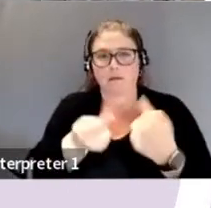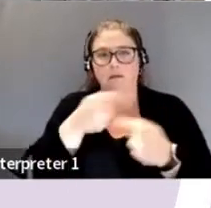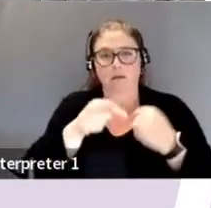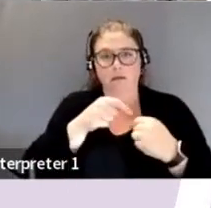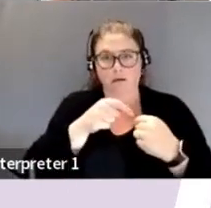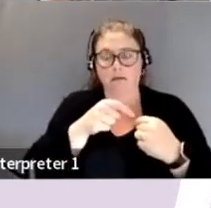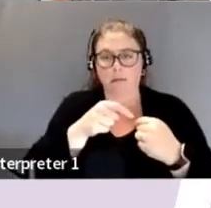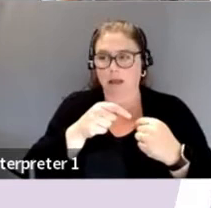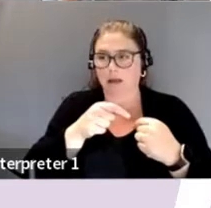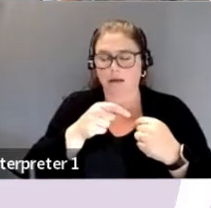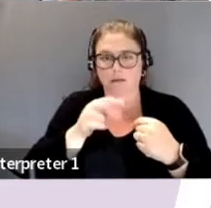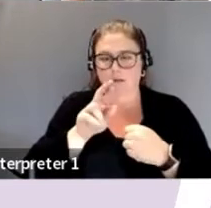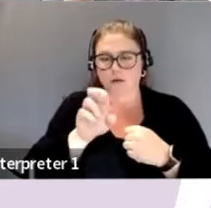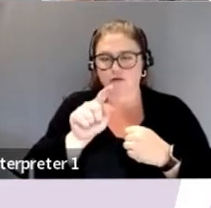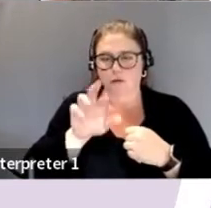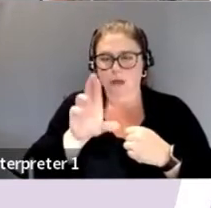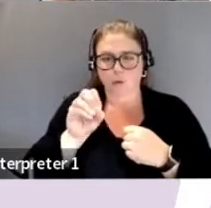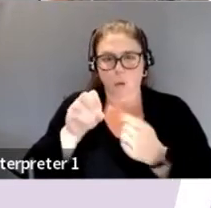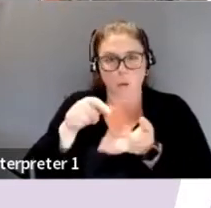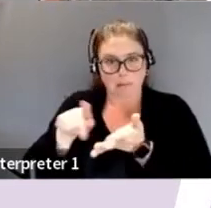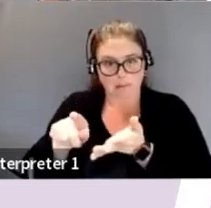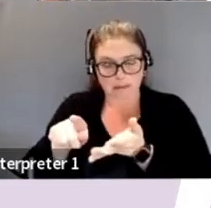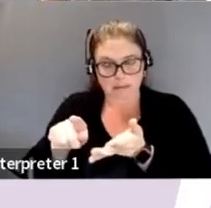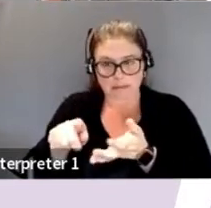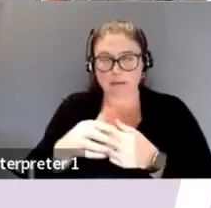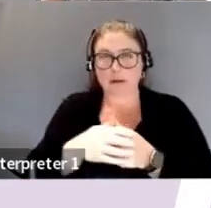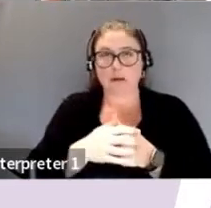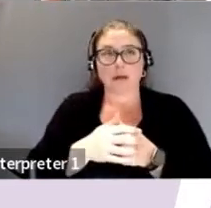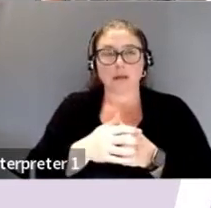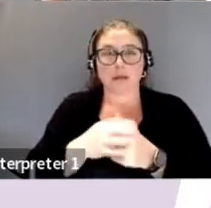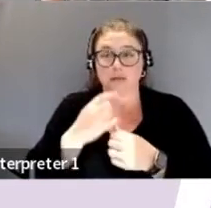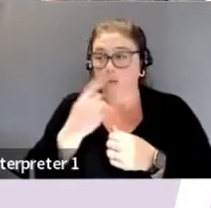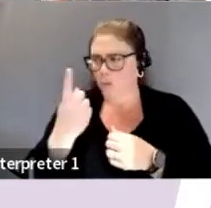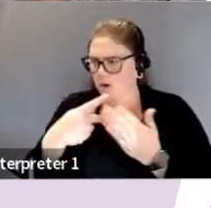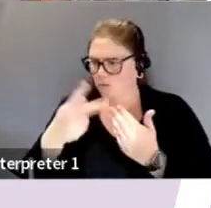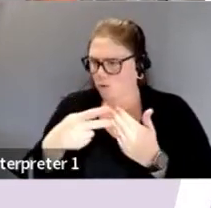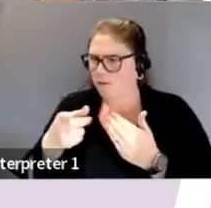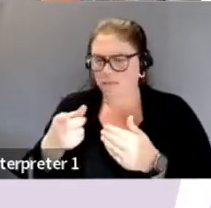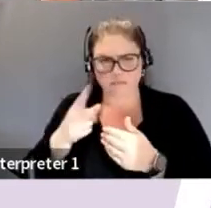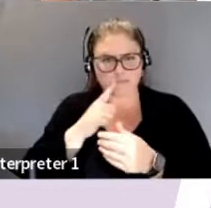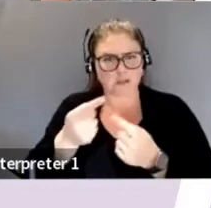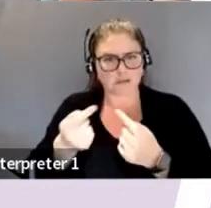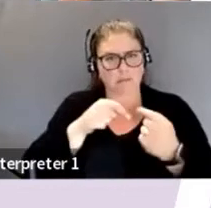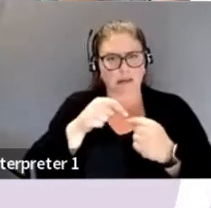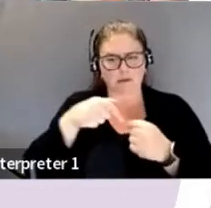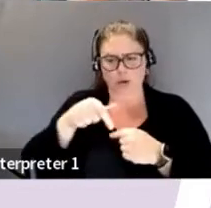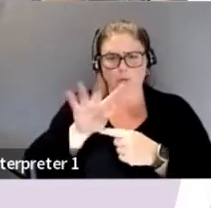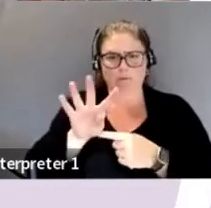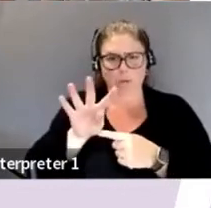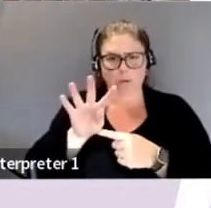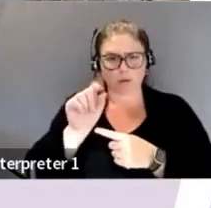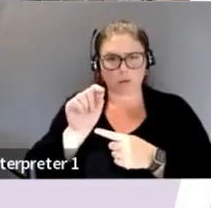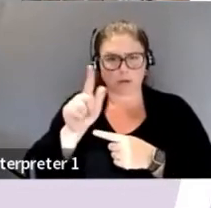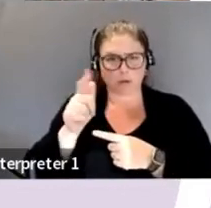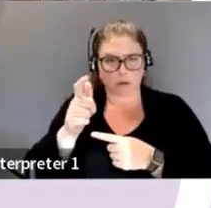in January, was funding positions from the end, so Q4 of 2021. So definitely some opportunities, even if you already